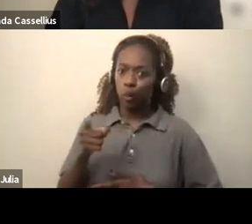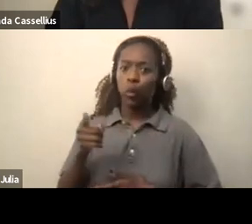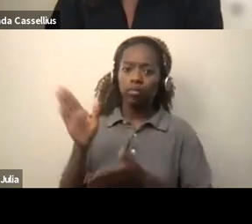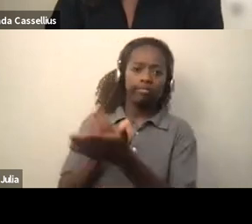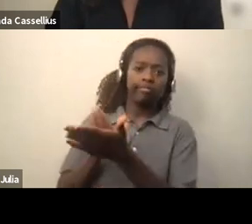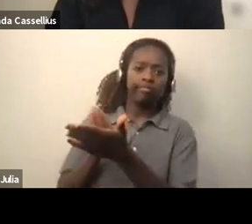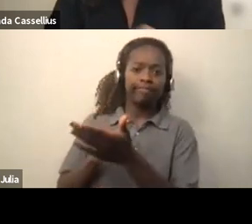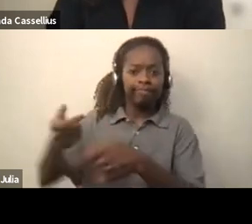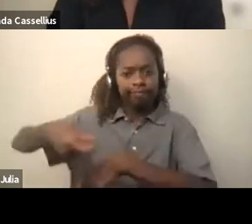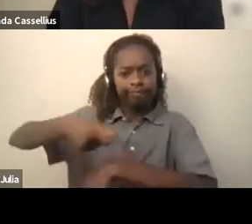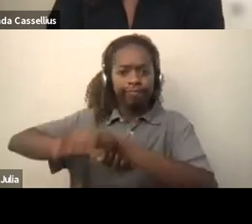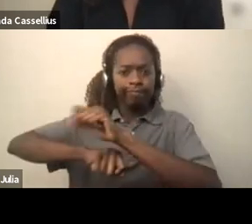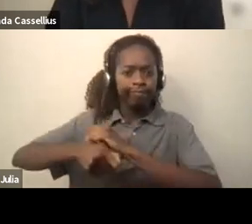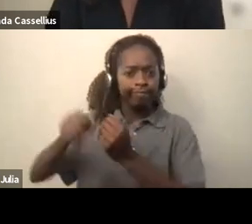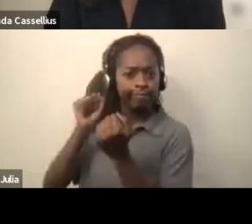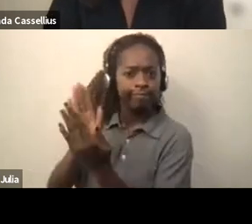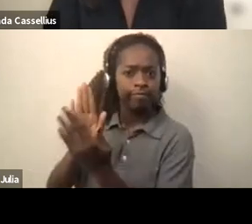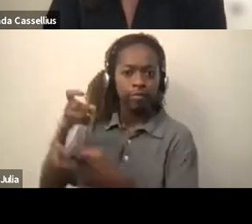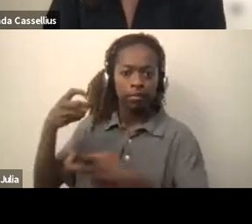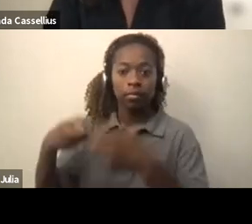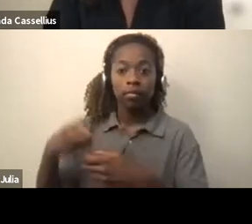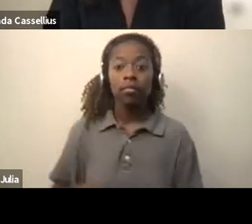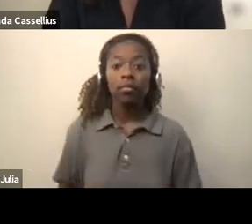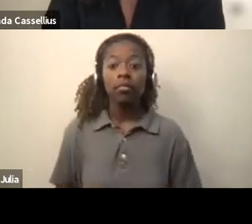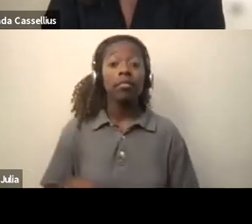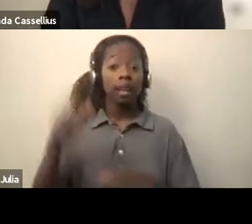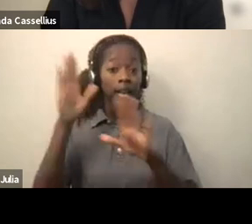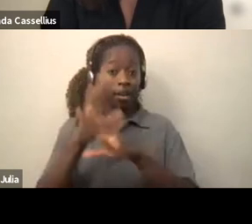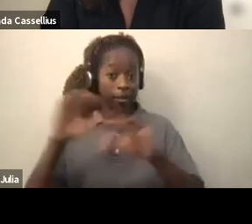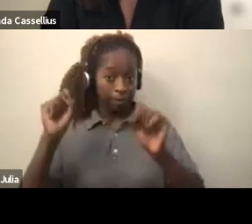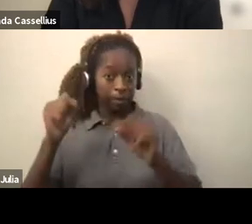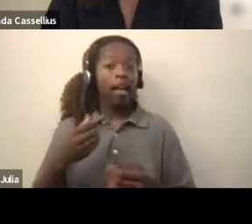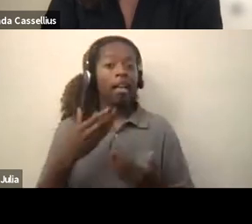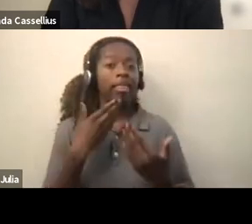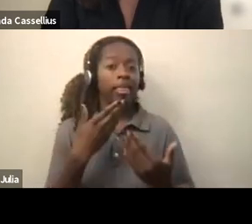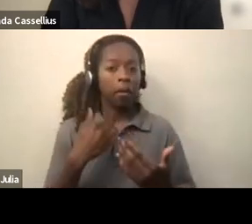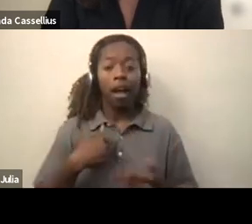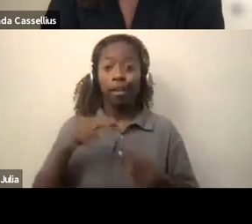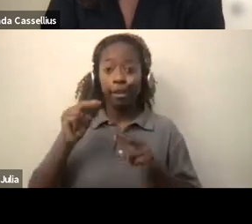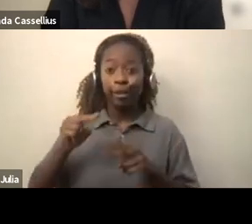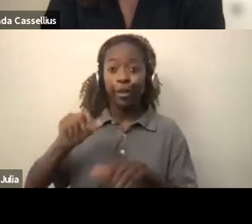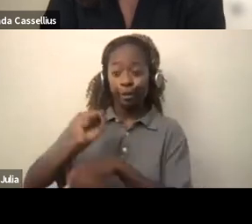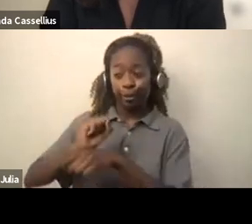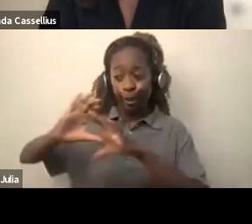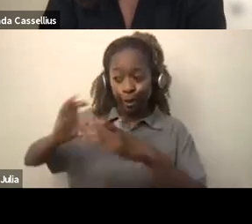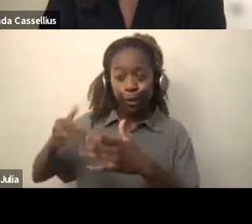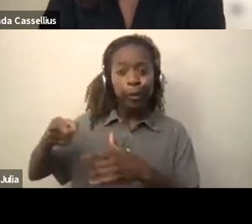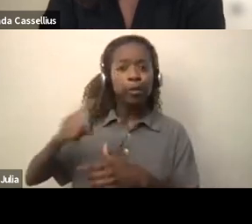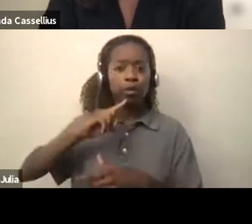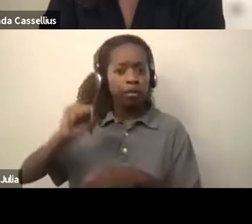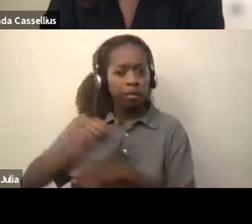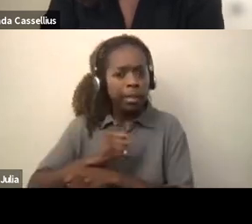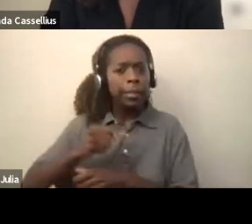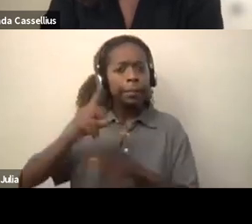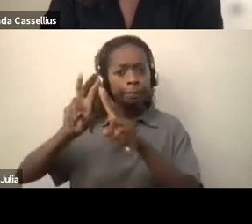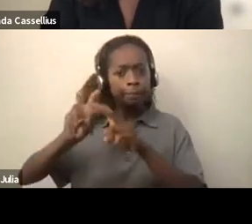issue thank you for that and i look forward to this working group to get after some of those deeper systemic